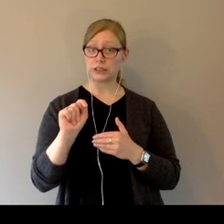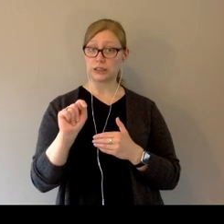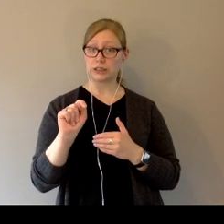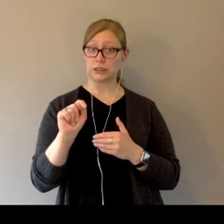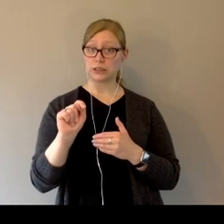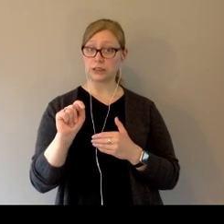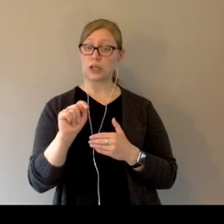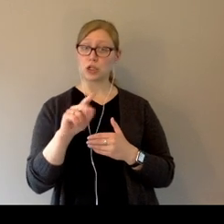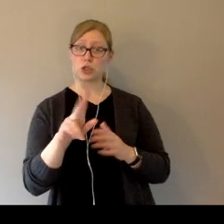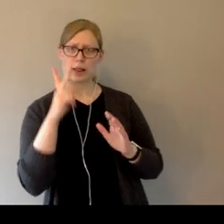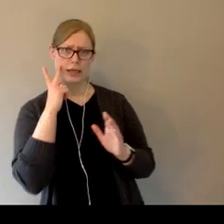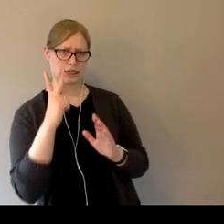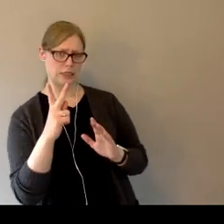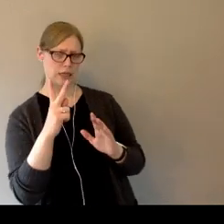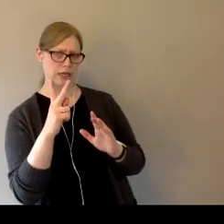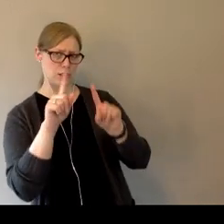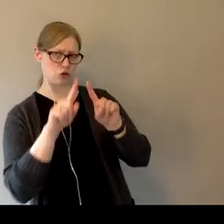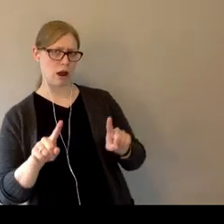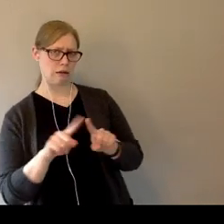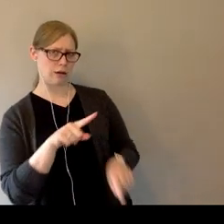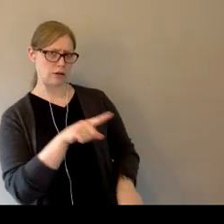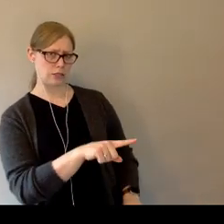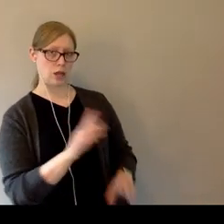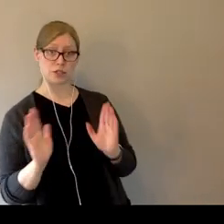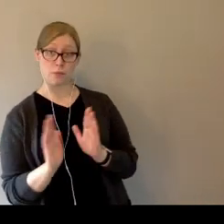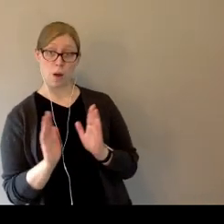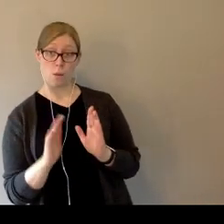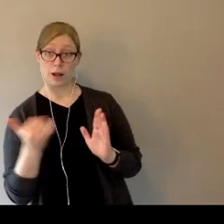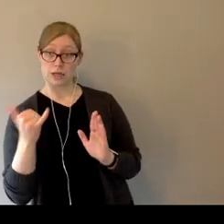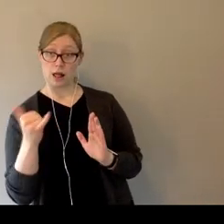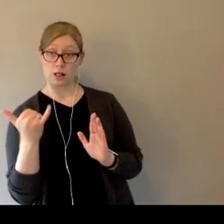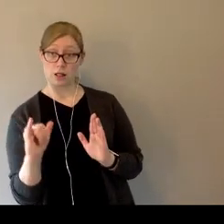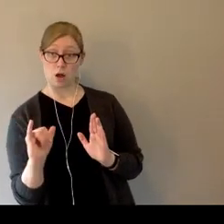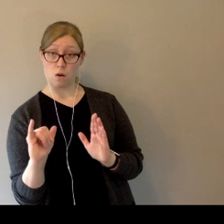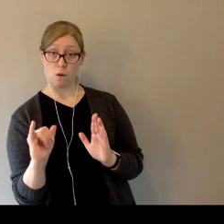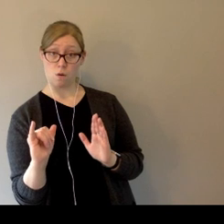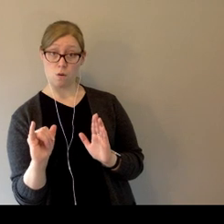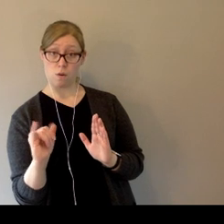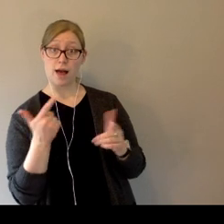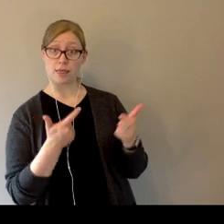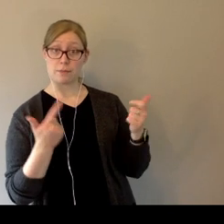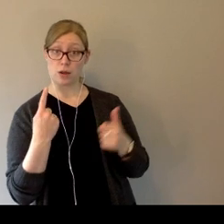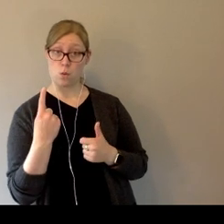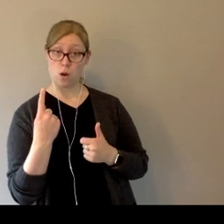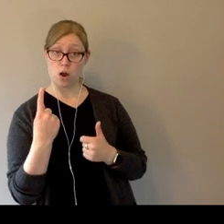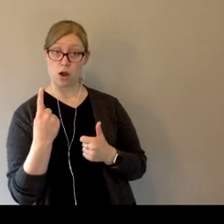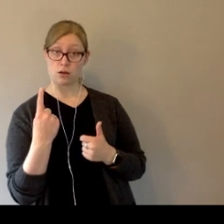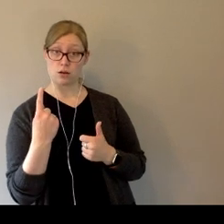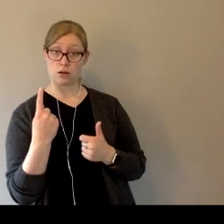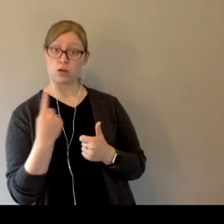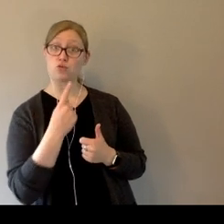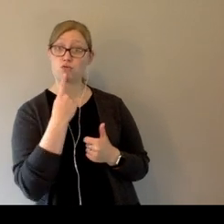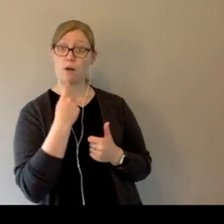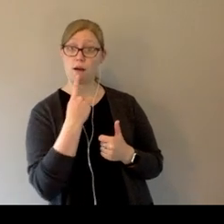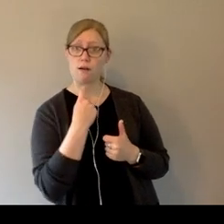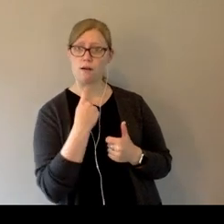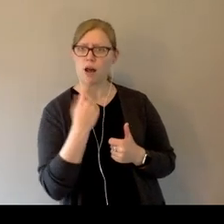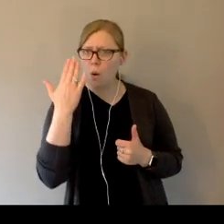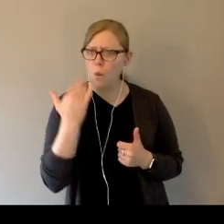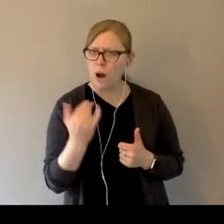triangle RSV, and then we have the larger triangle RTU. And why do they have to be